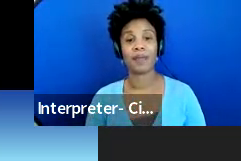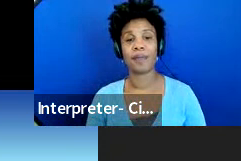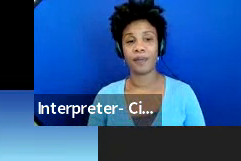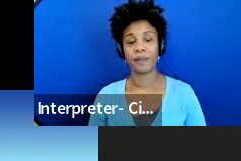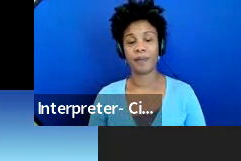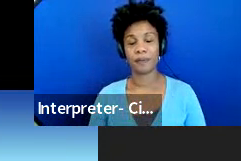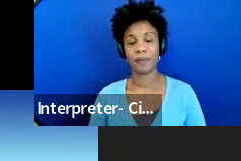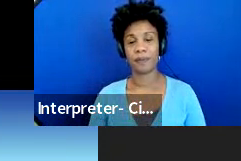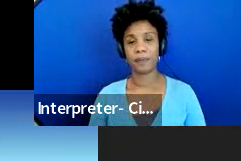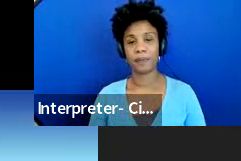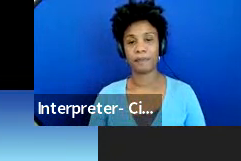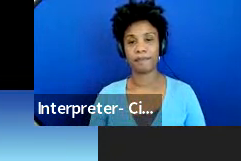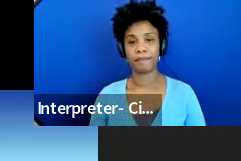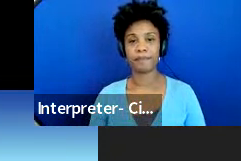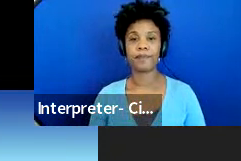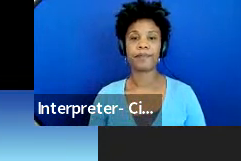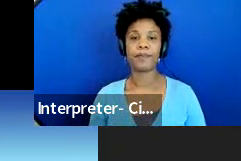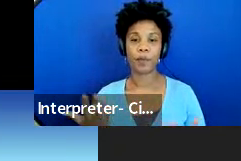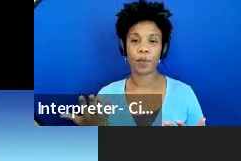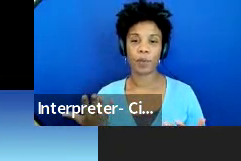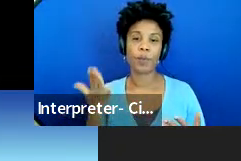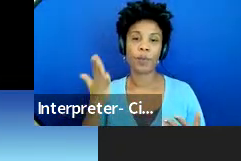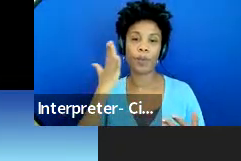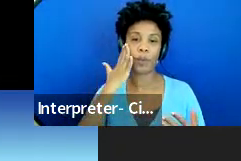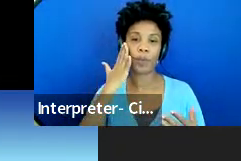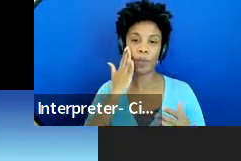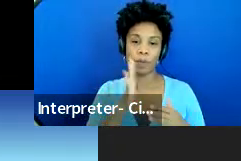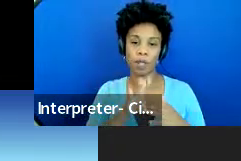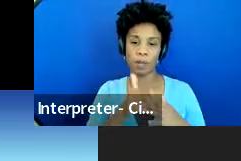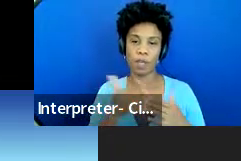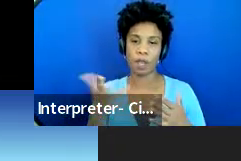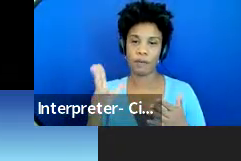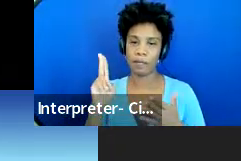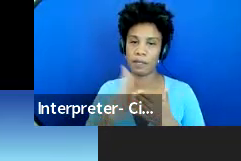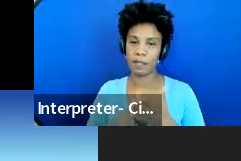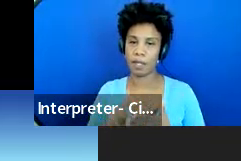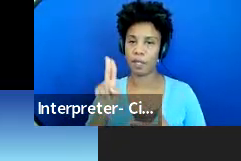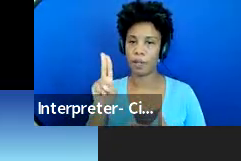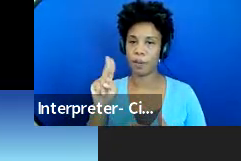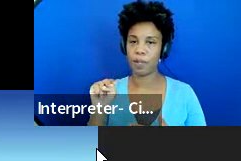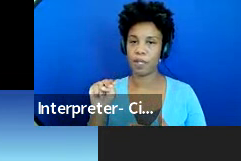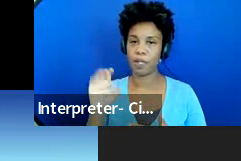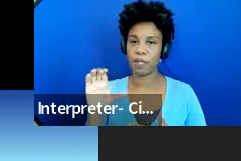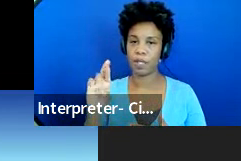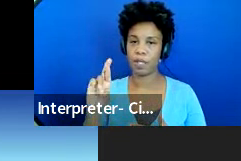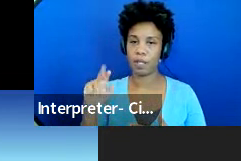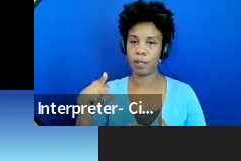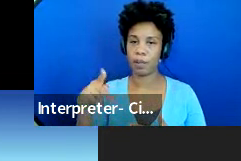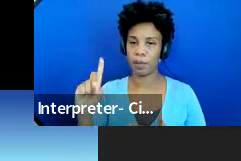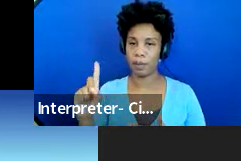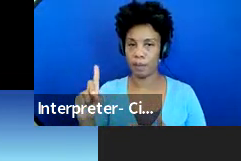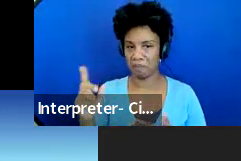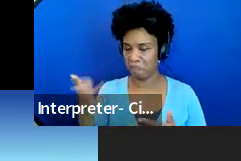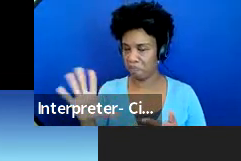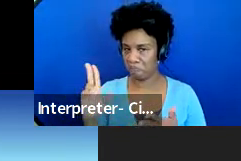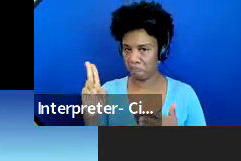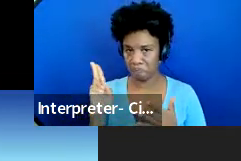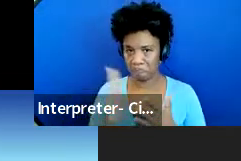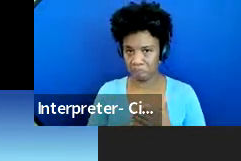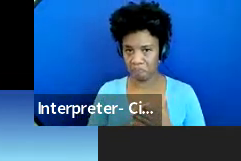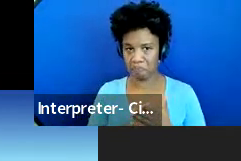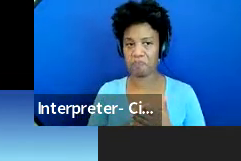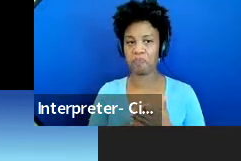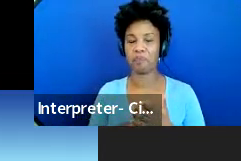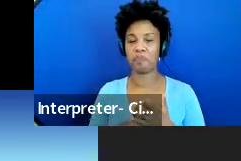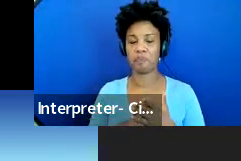So in terms of our discussion, we know that Jamaica is a signatory to the UN Convention on the Rights of Persons with Disabilities, and that